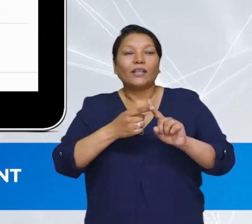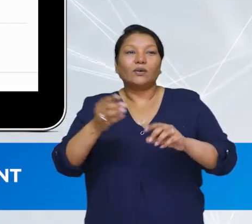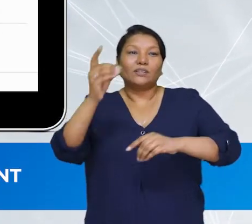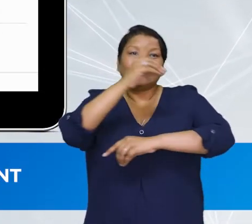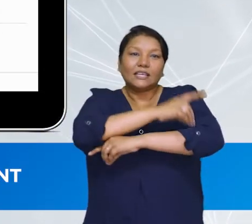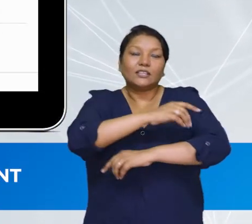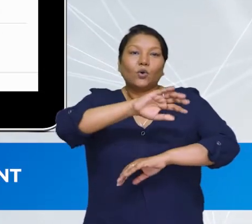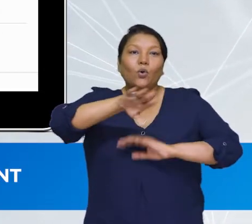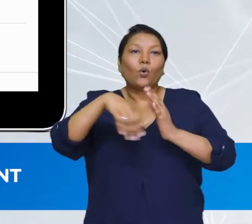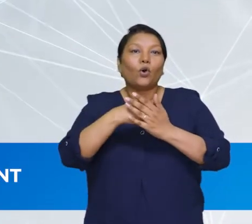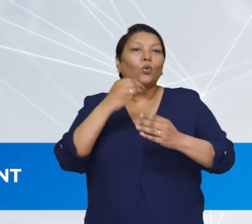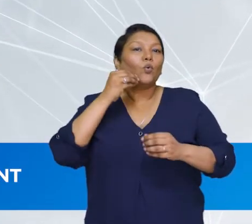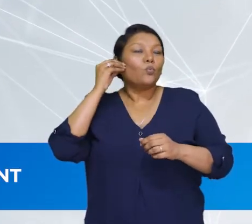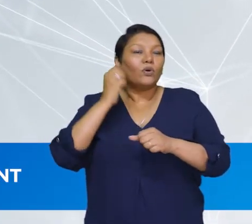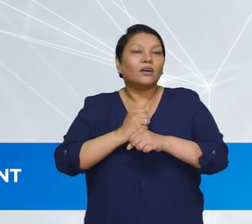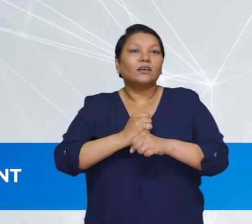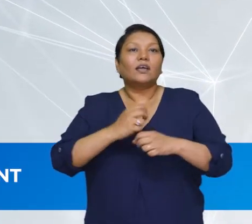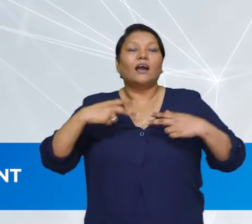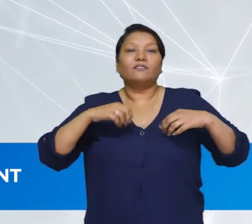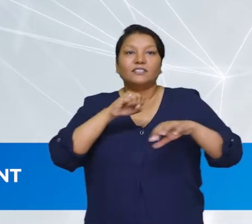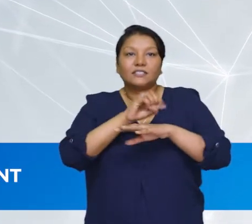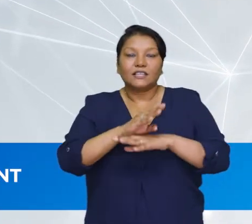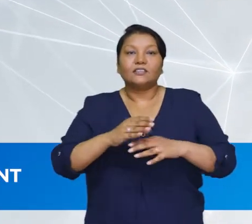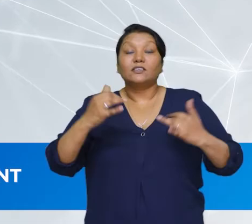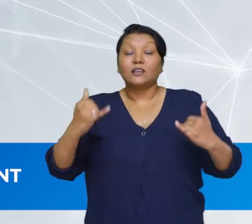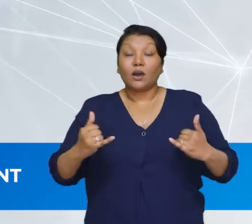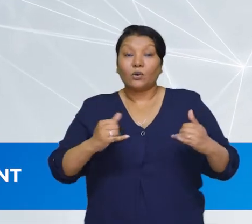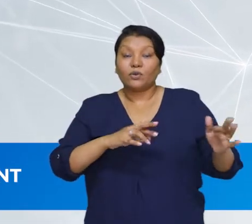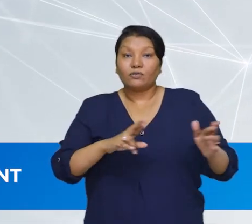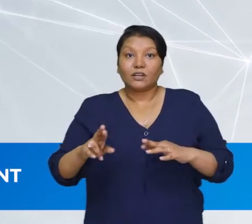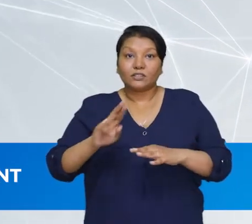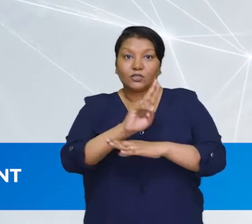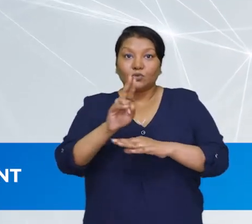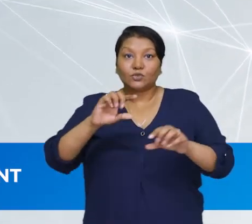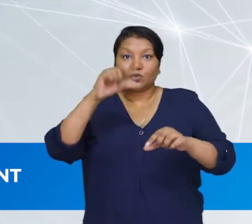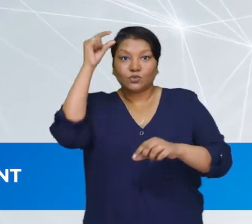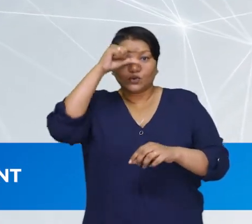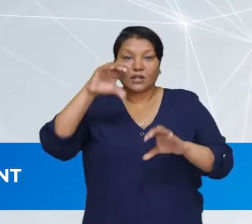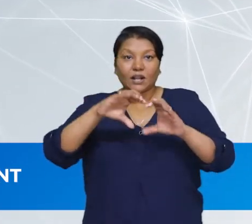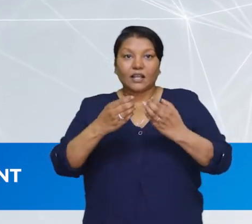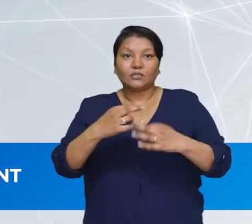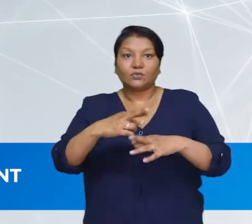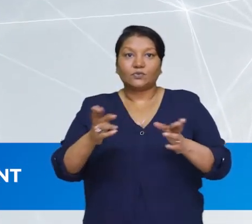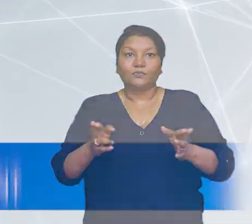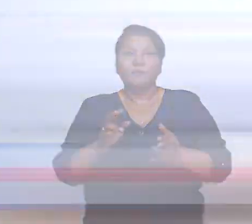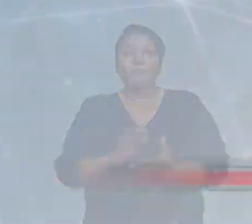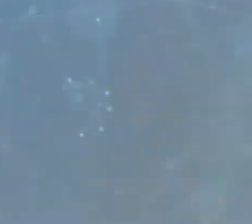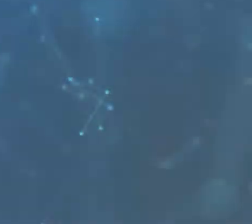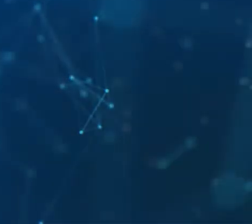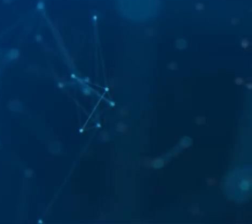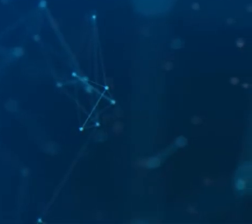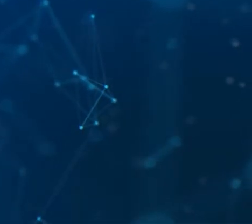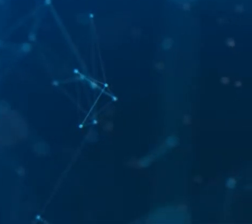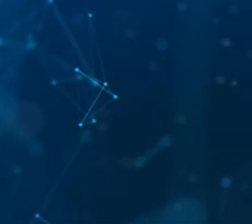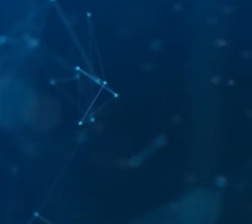are due. By learning these simple features, you are now ready to use your Google Classroom.